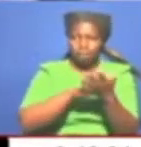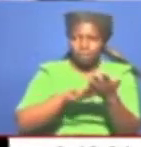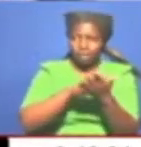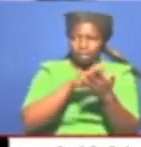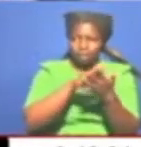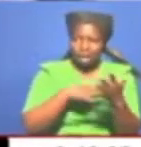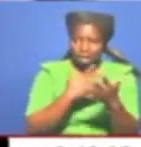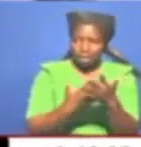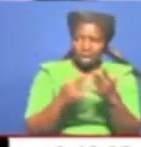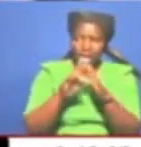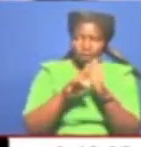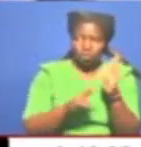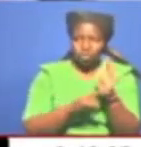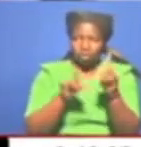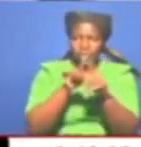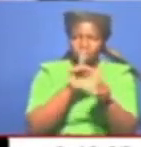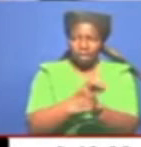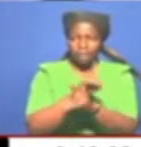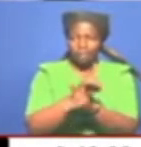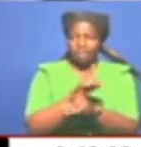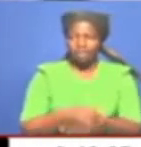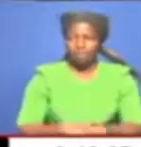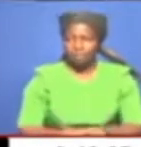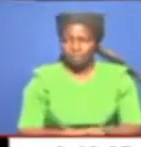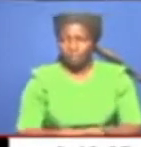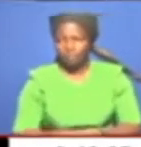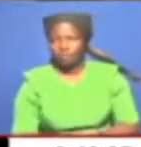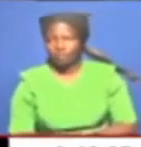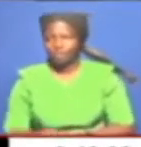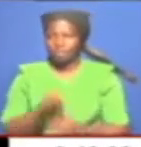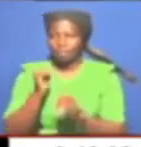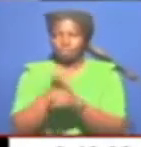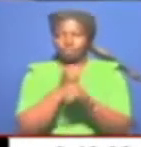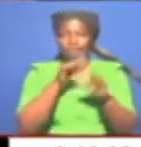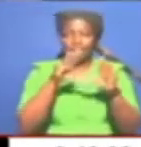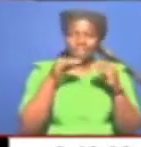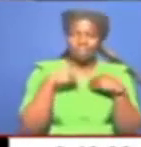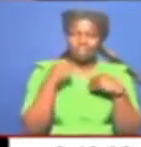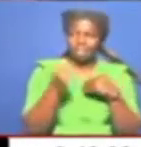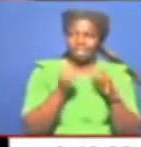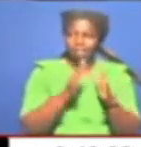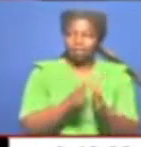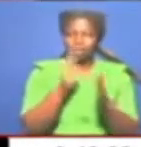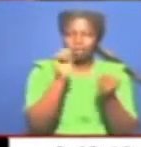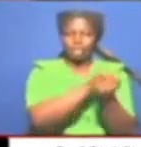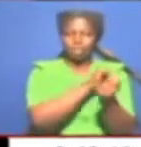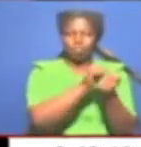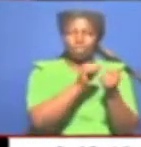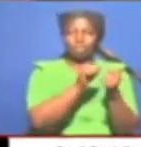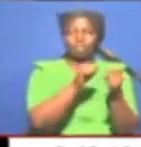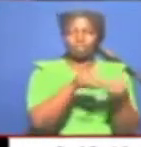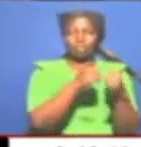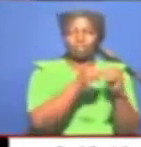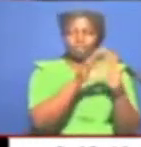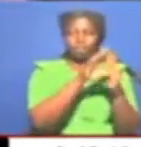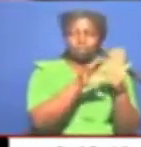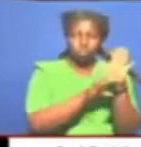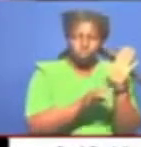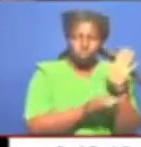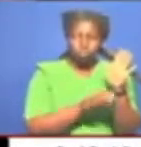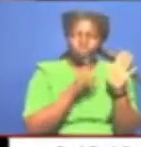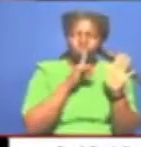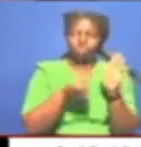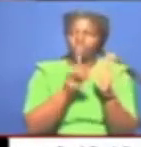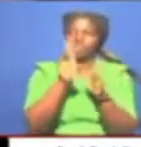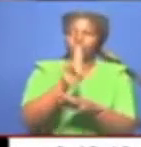He cannot stomach anybody trying to rubbish and dismember this Constitution, and therefore he's using the basic structure doctrine as a